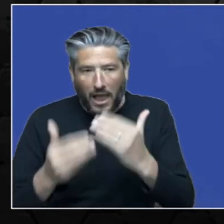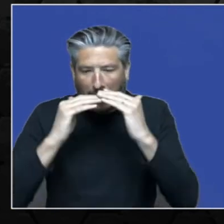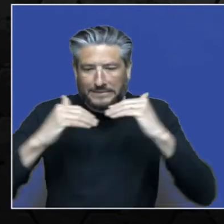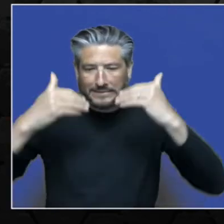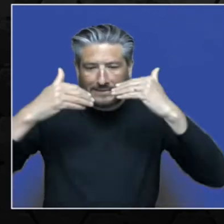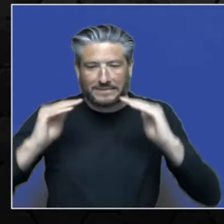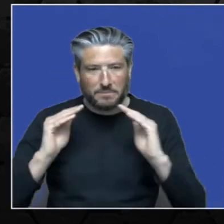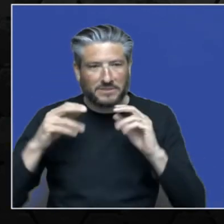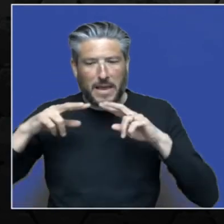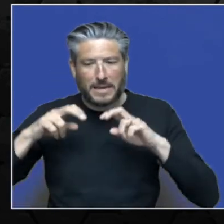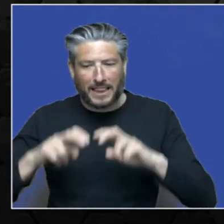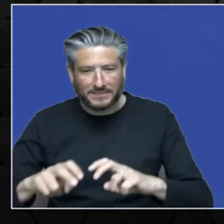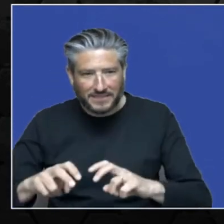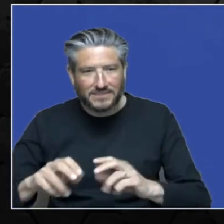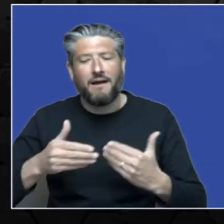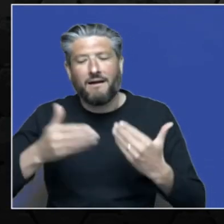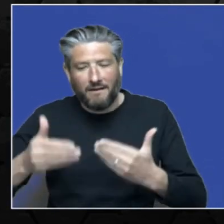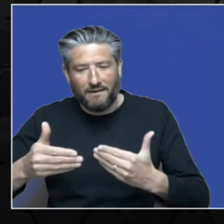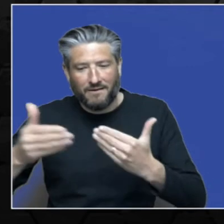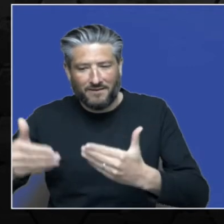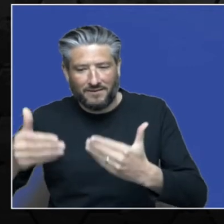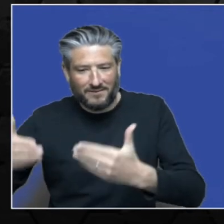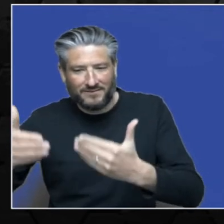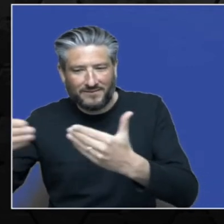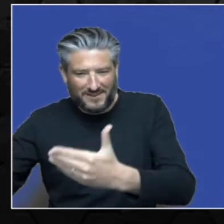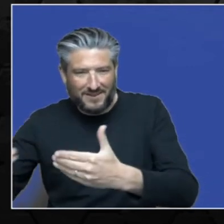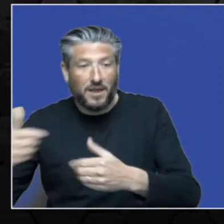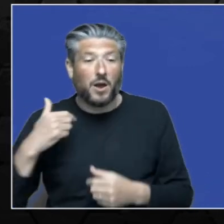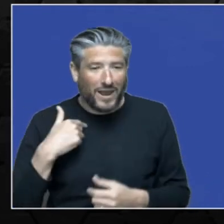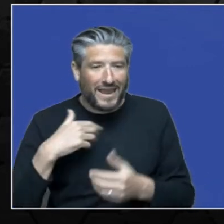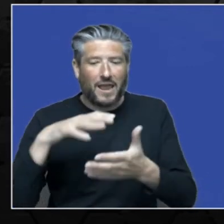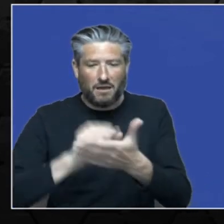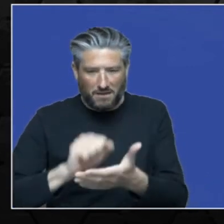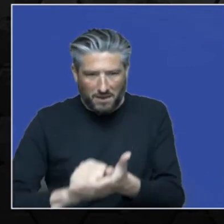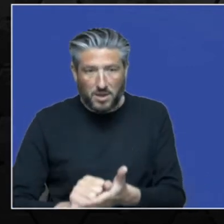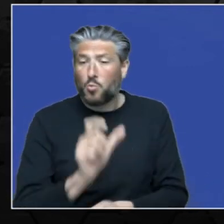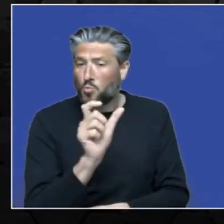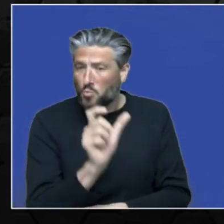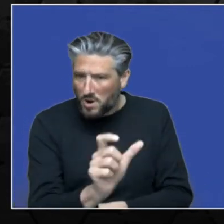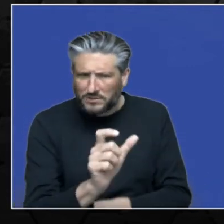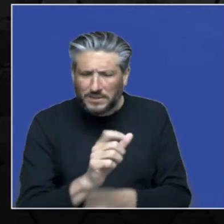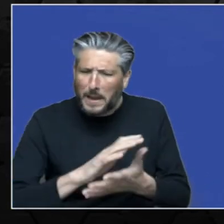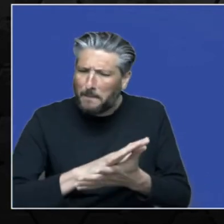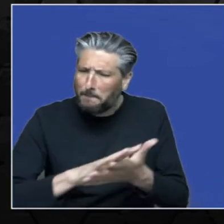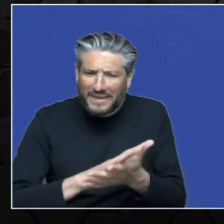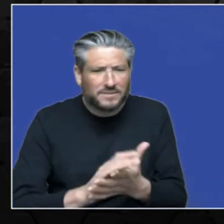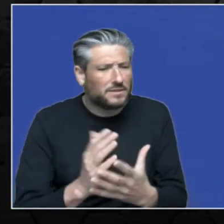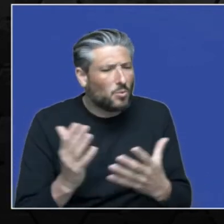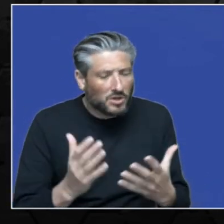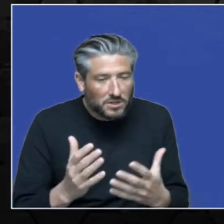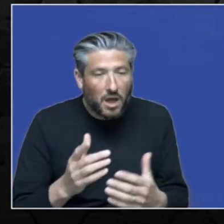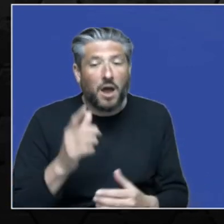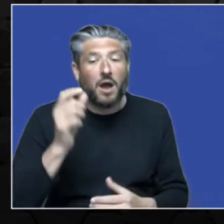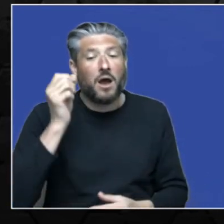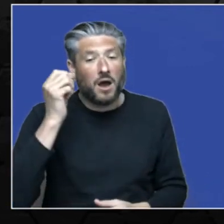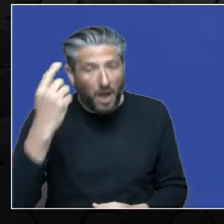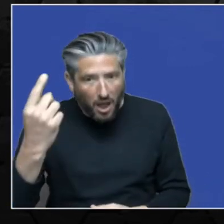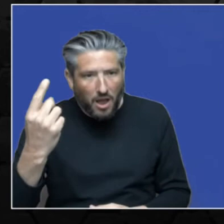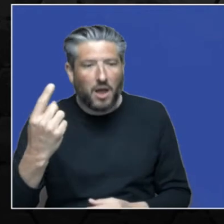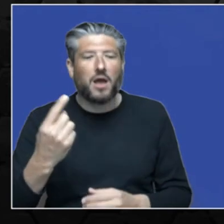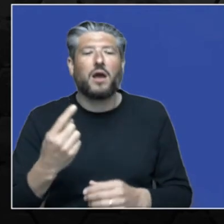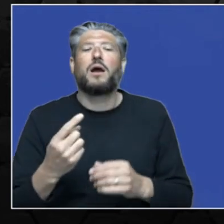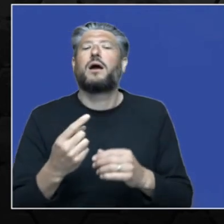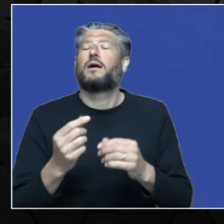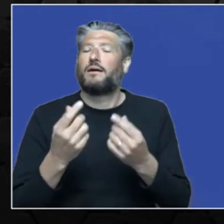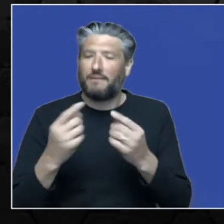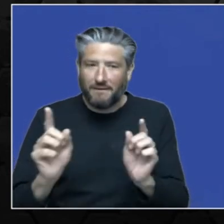would happen is we get what the words mean and what the singular words mean. So since we have the data and since we got the